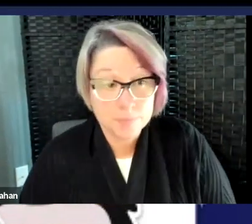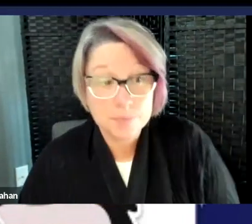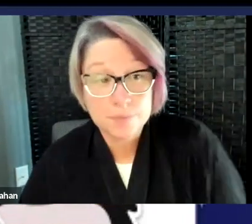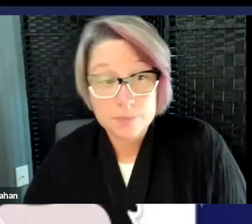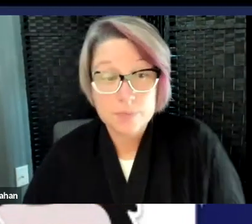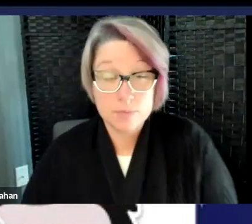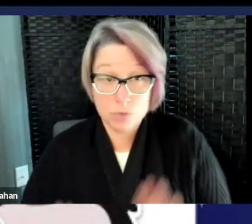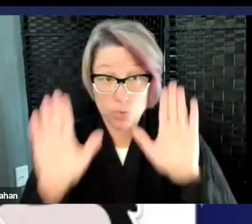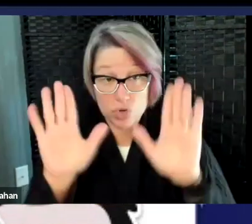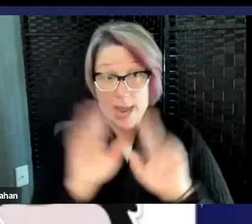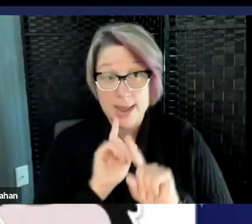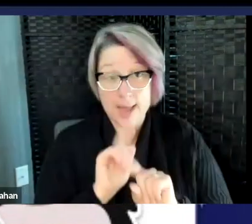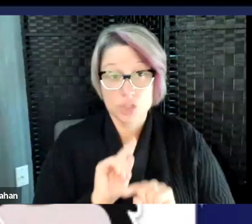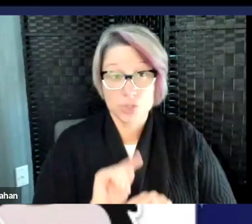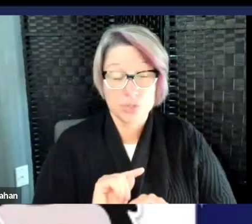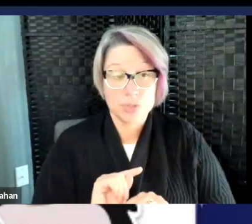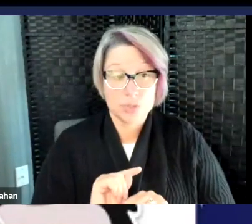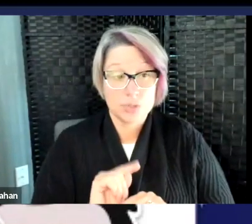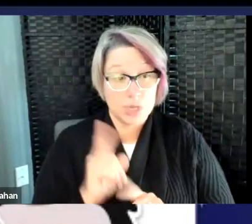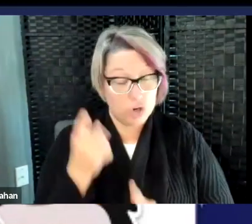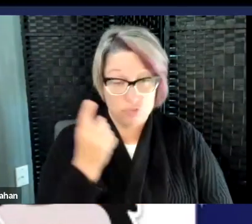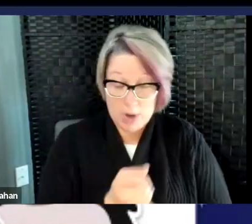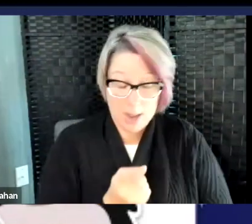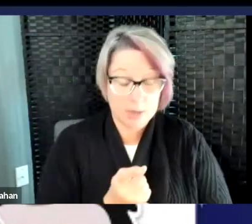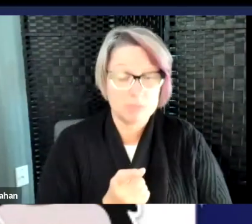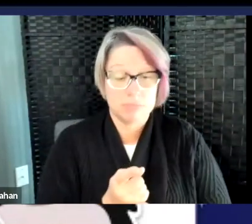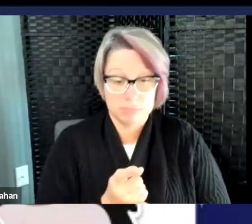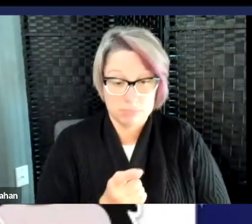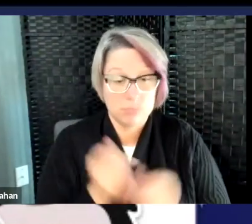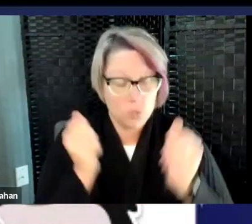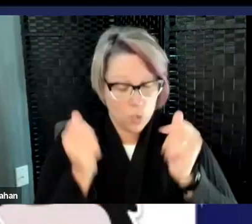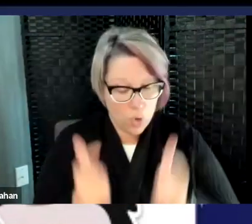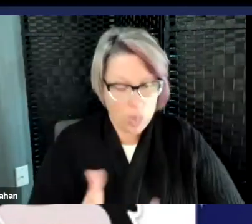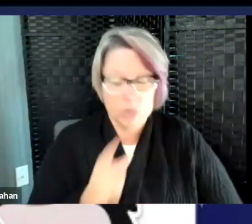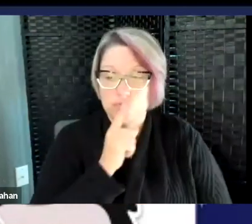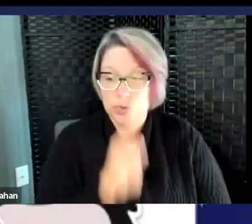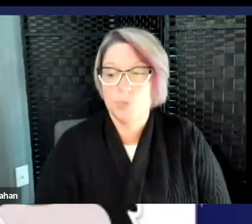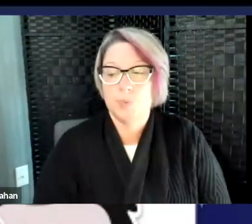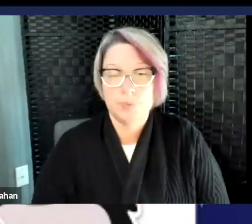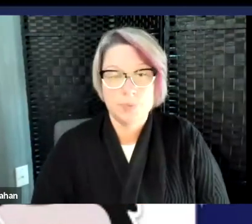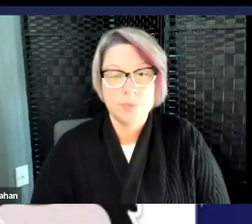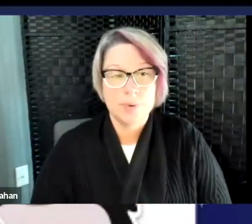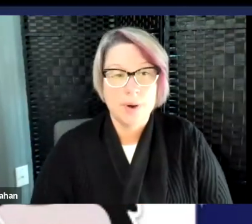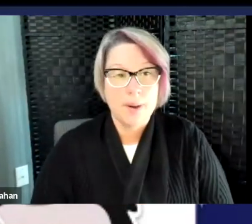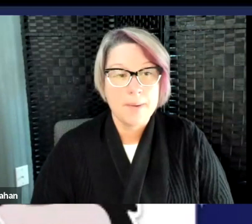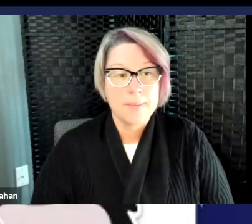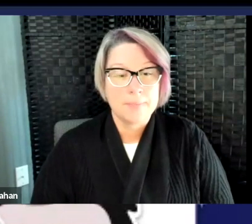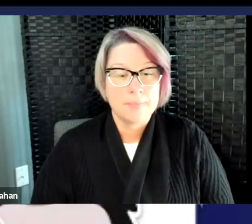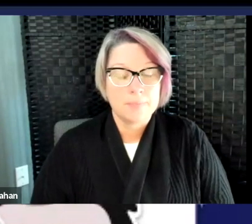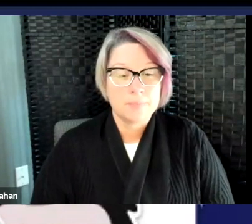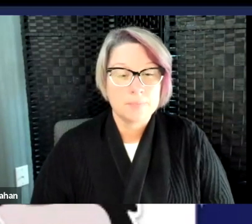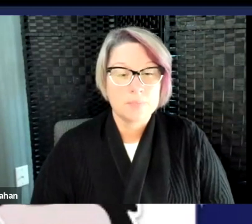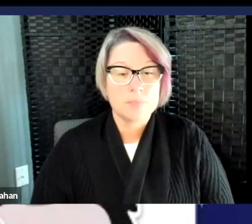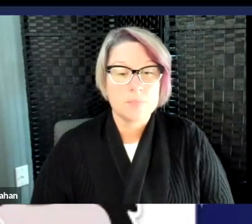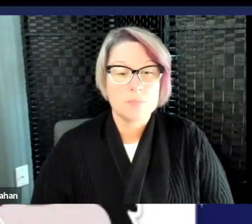great answers. And really, you're right on it. I think all of these are true. Okay. So it's just like, when we